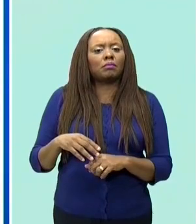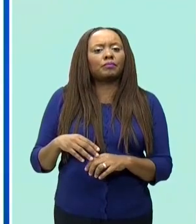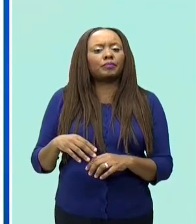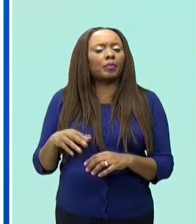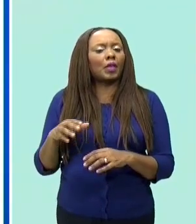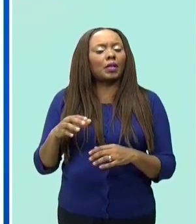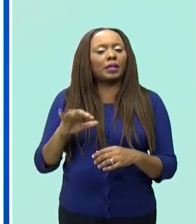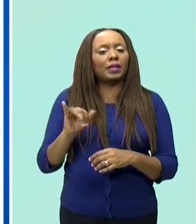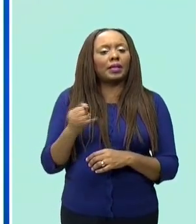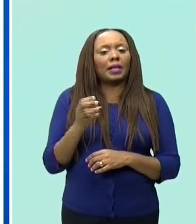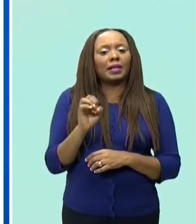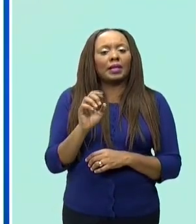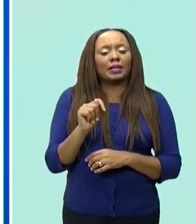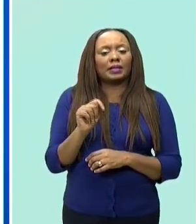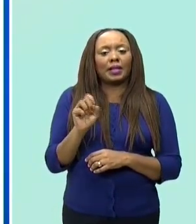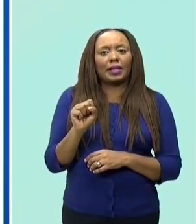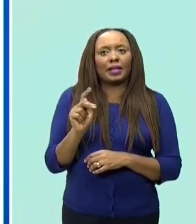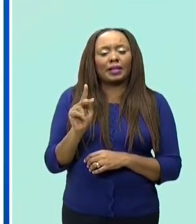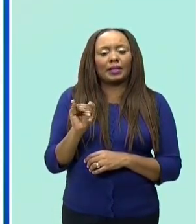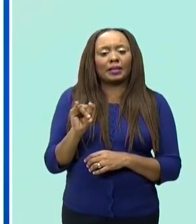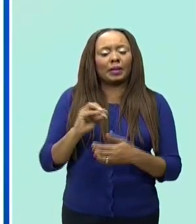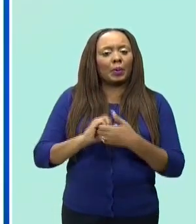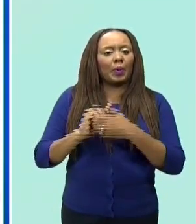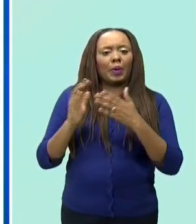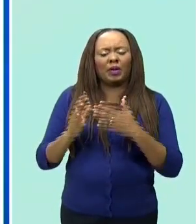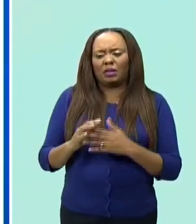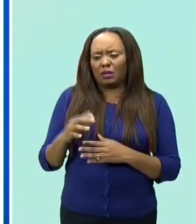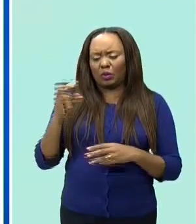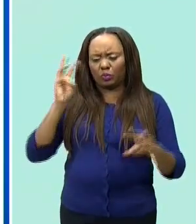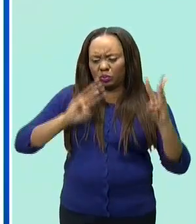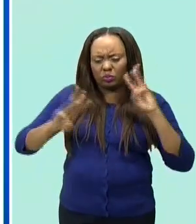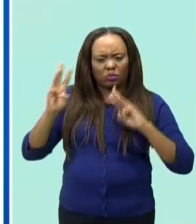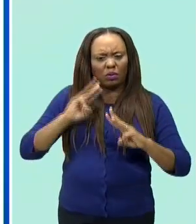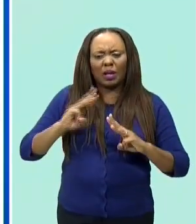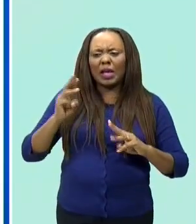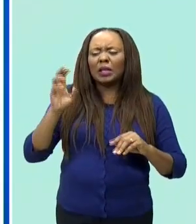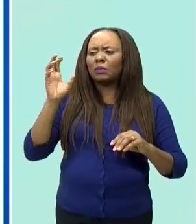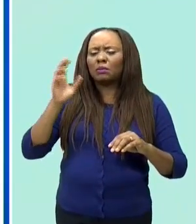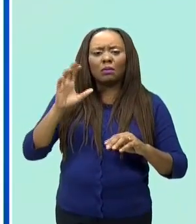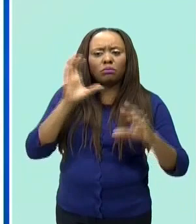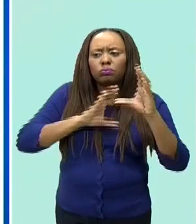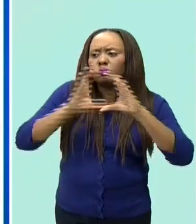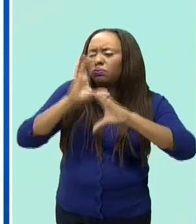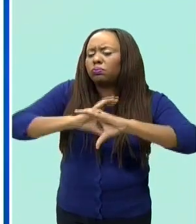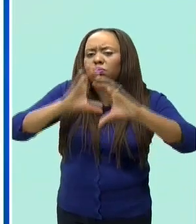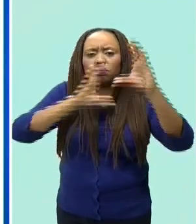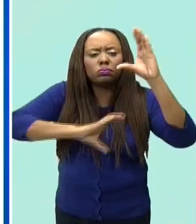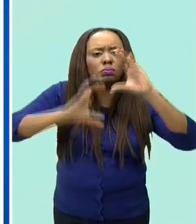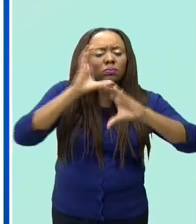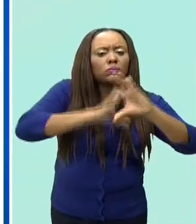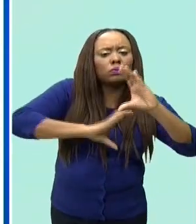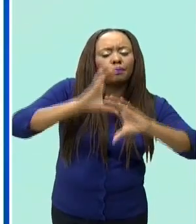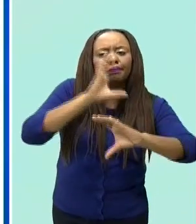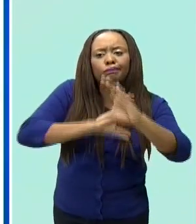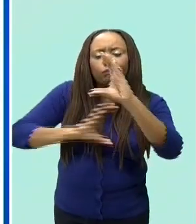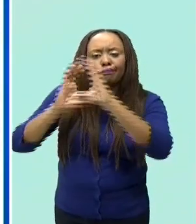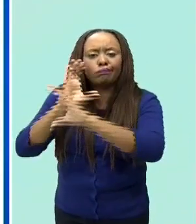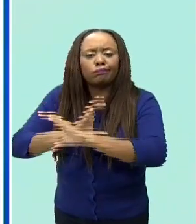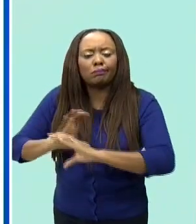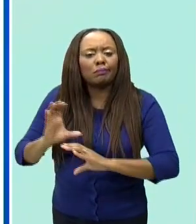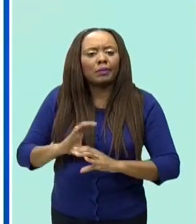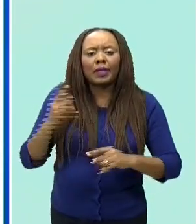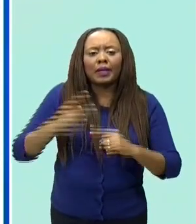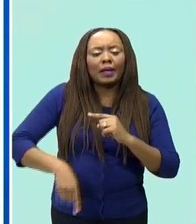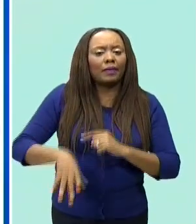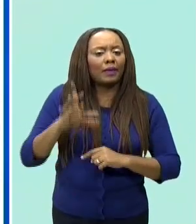operators in the area to carry out a search, but they were not sighted. Now, the matter was reported to the police. The Police Marine Unit and the